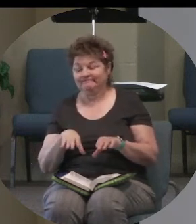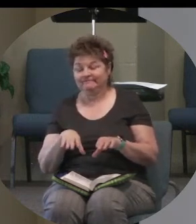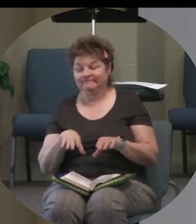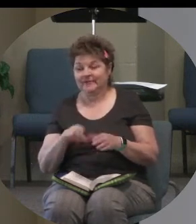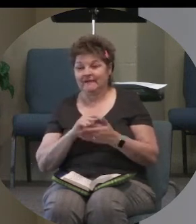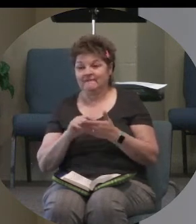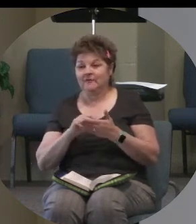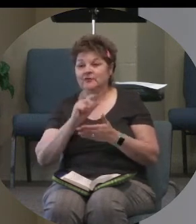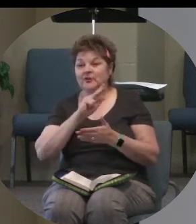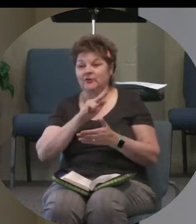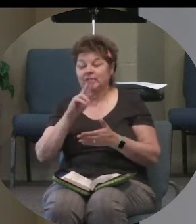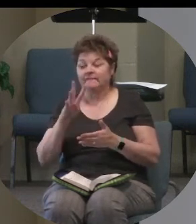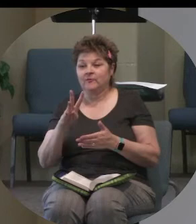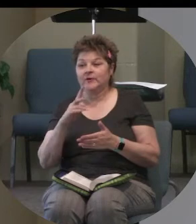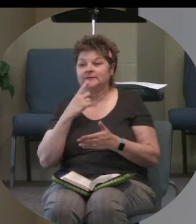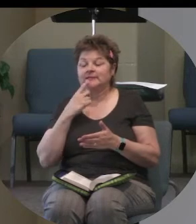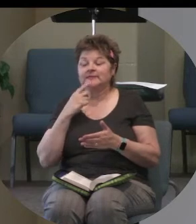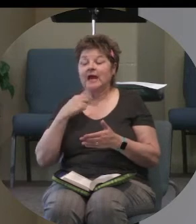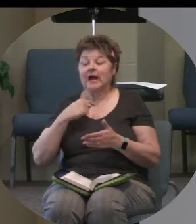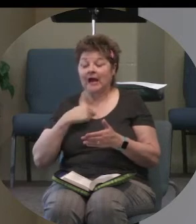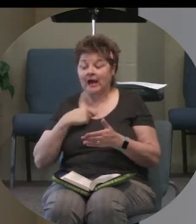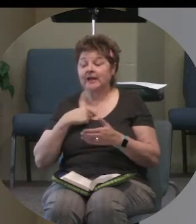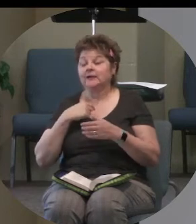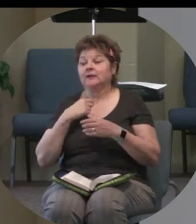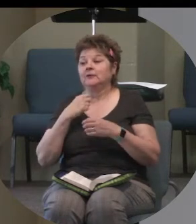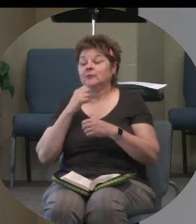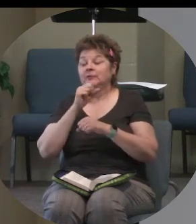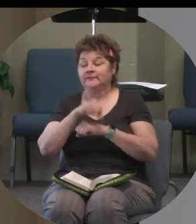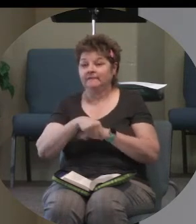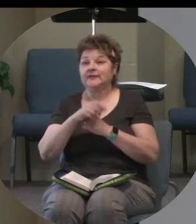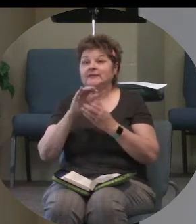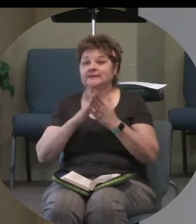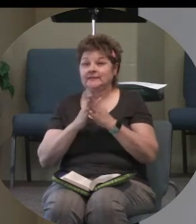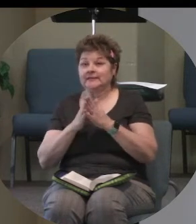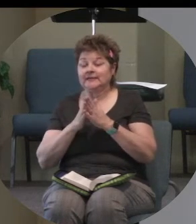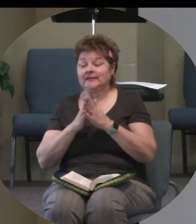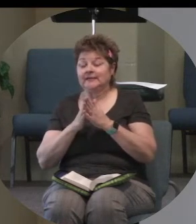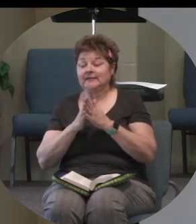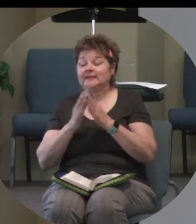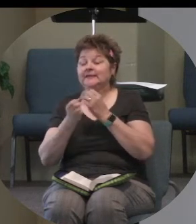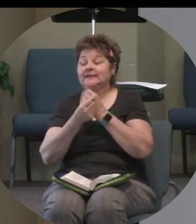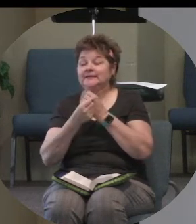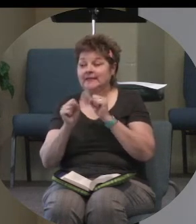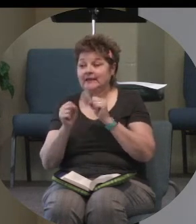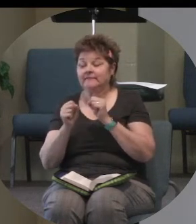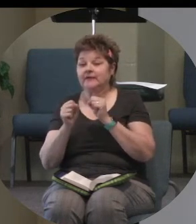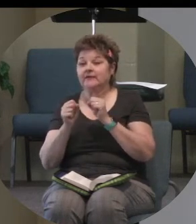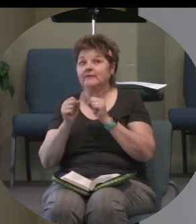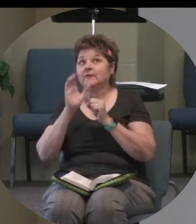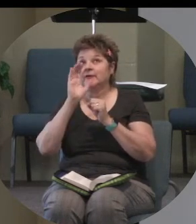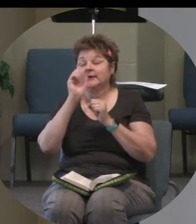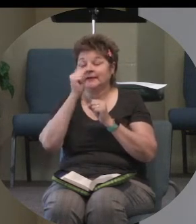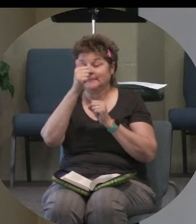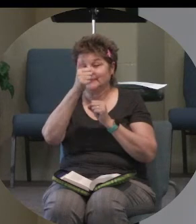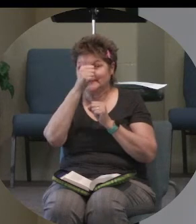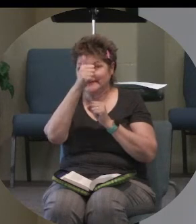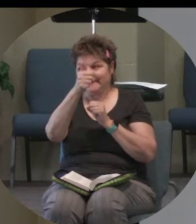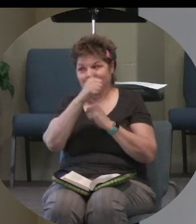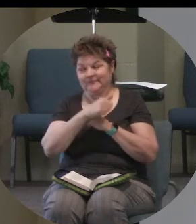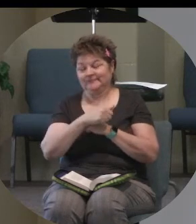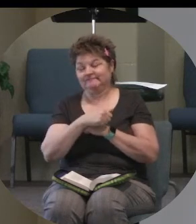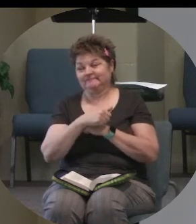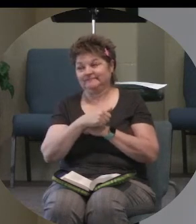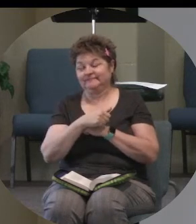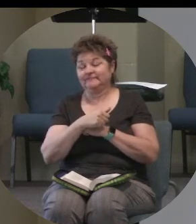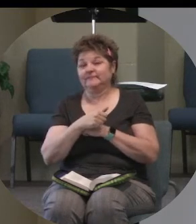Verse 34, it says, "For I will defend this city," and this is God speaking, "to save it for my own sake and